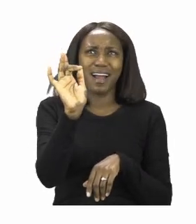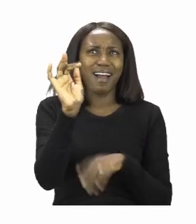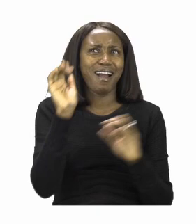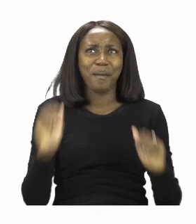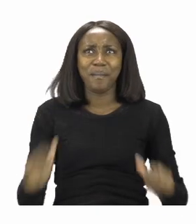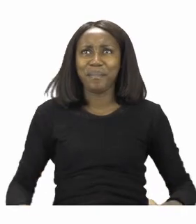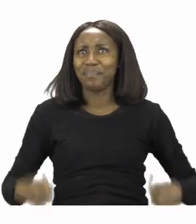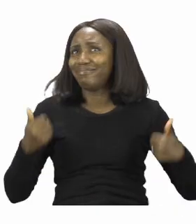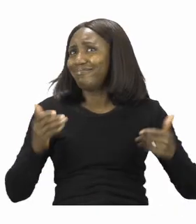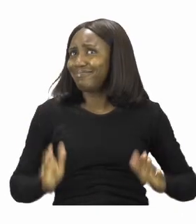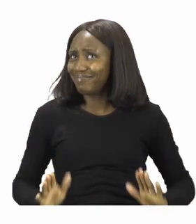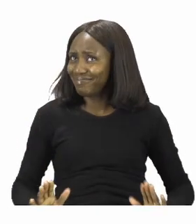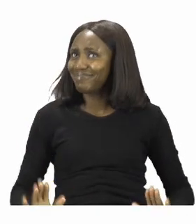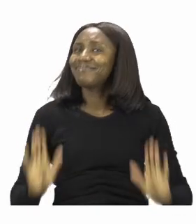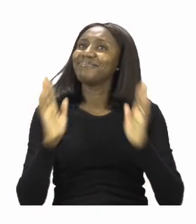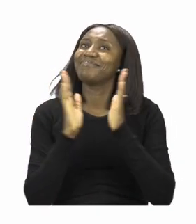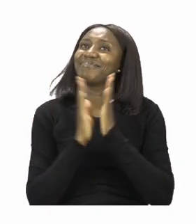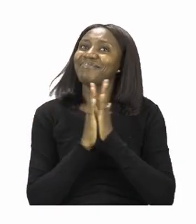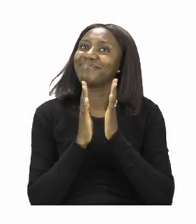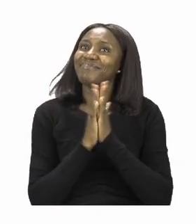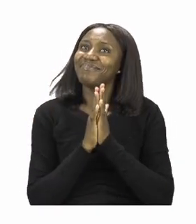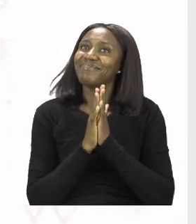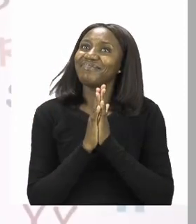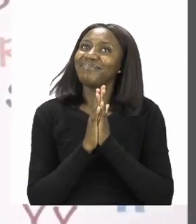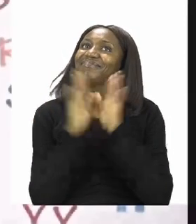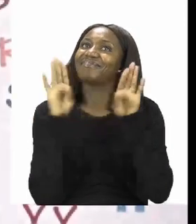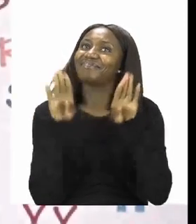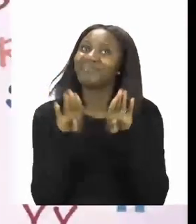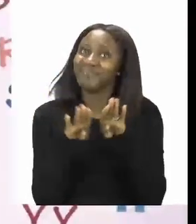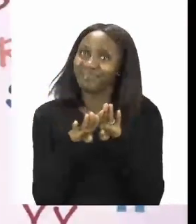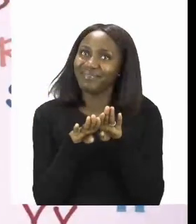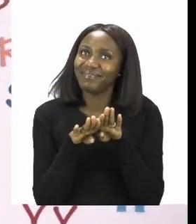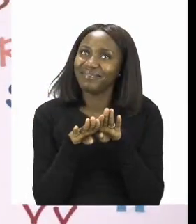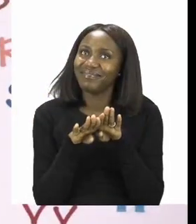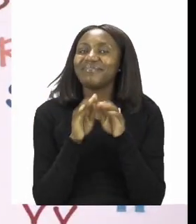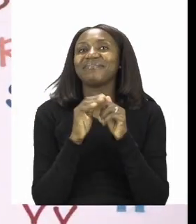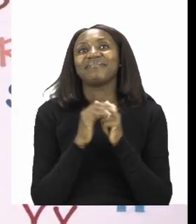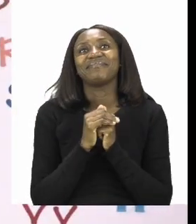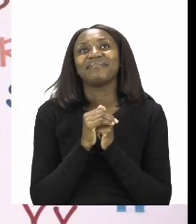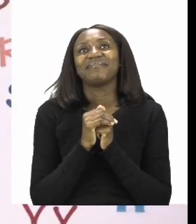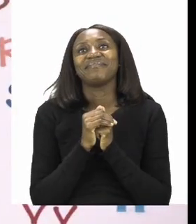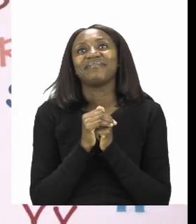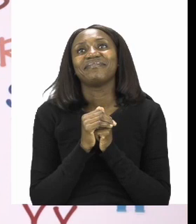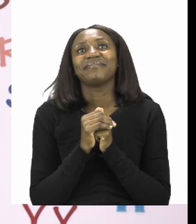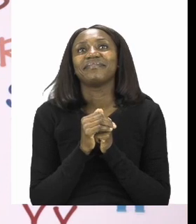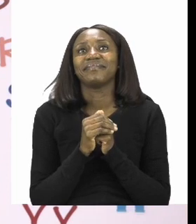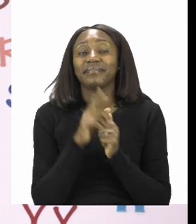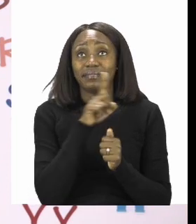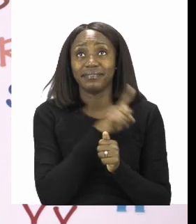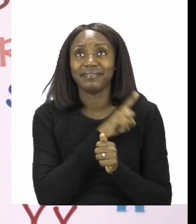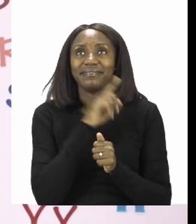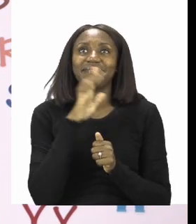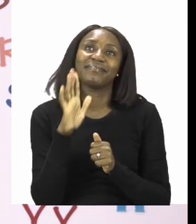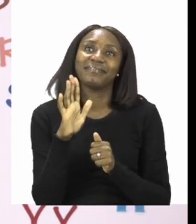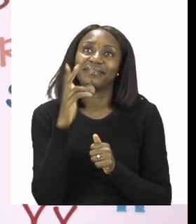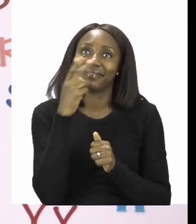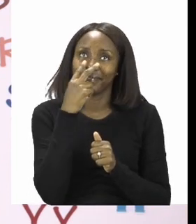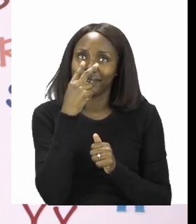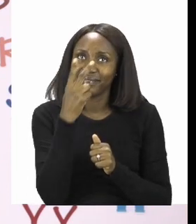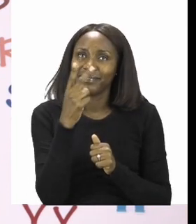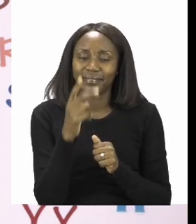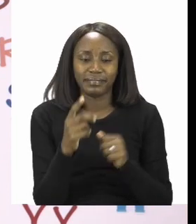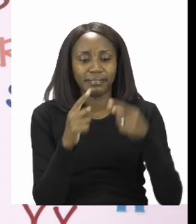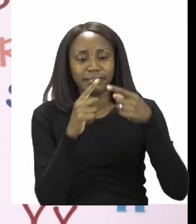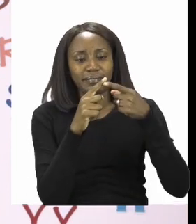So let's do some of the activities together. So I have the number 15. As you can see, it has a